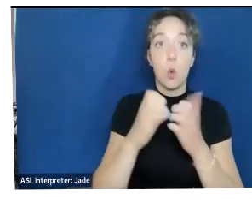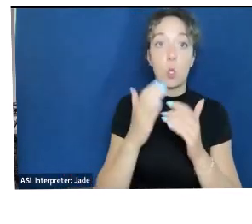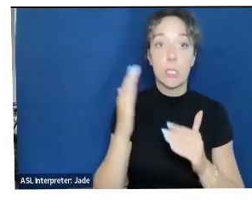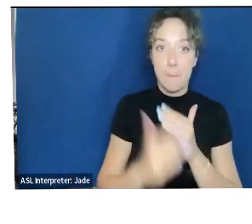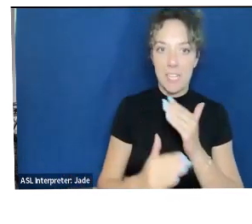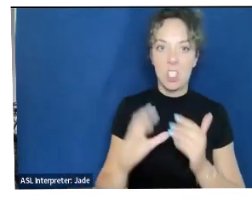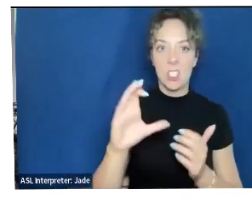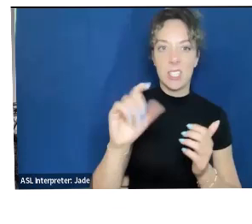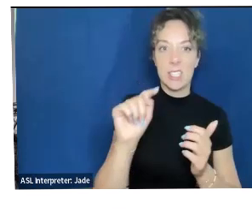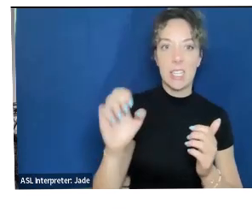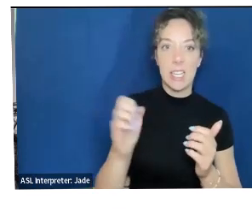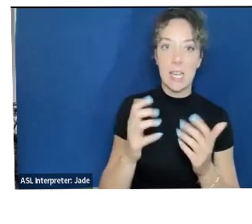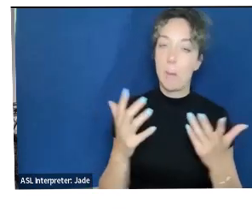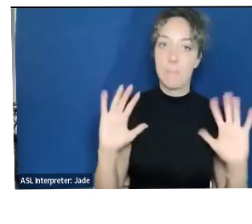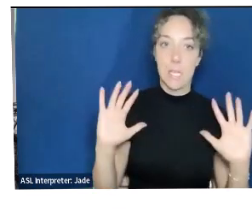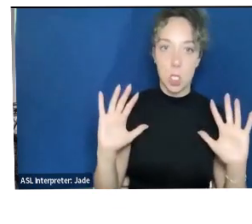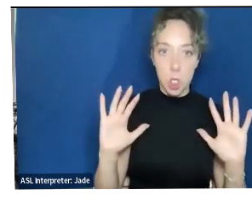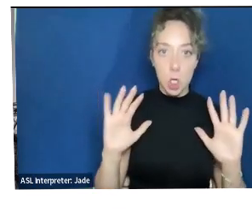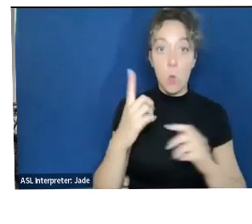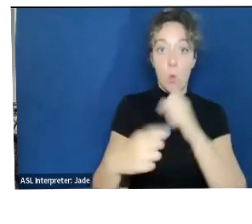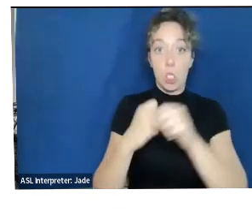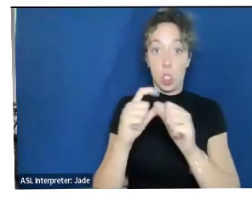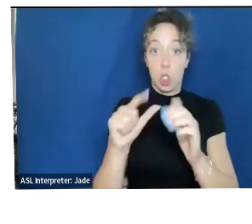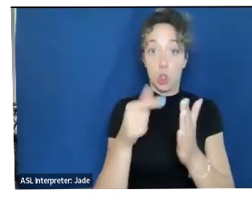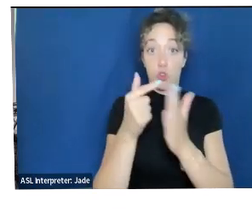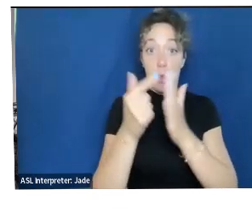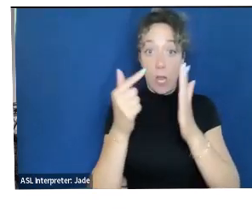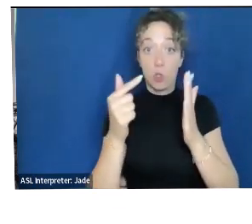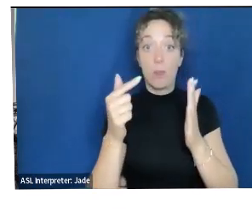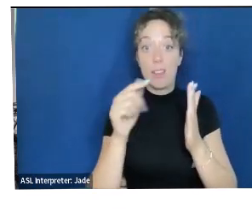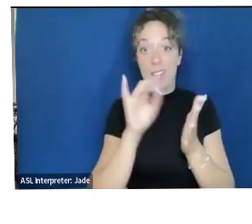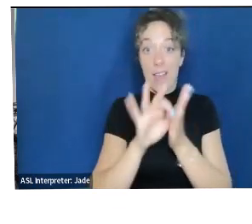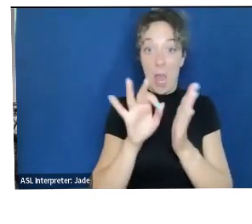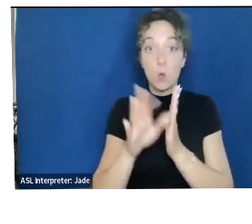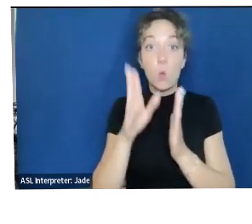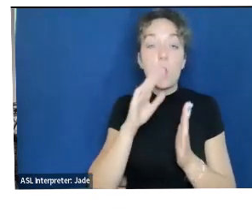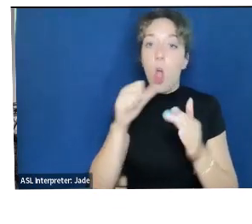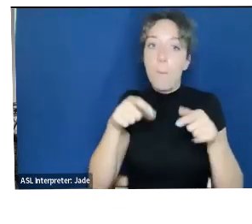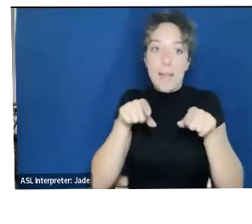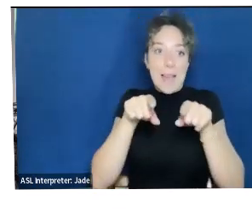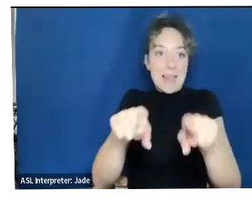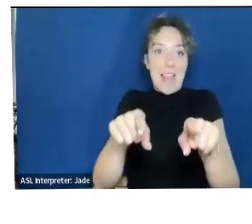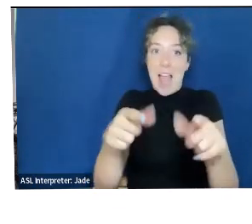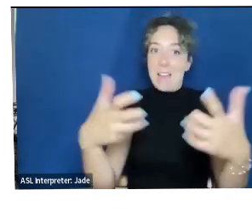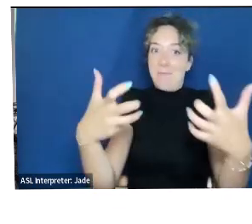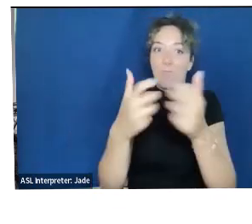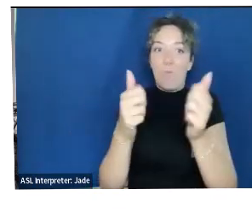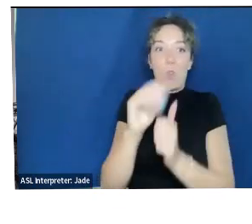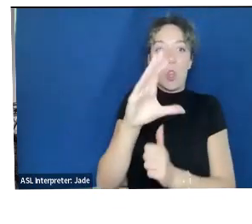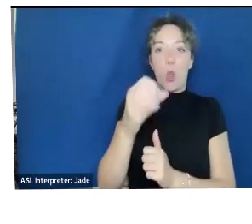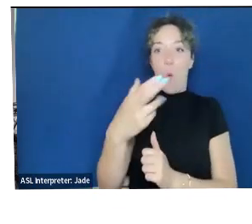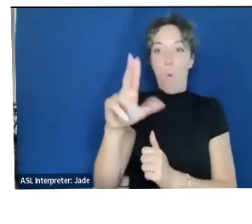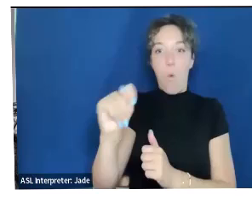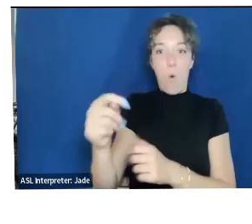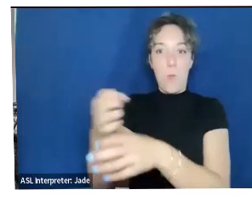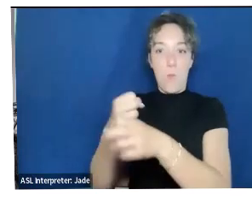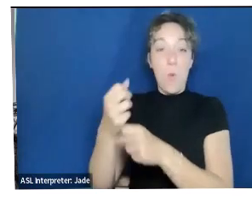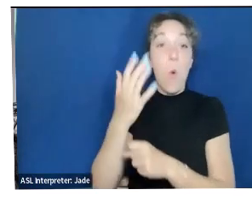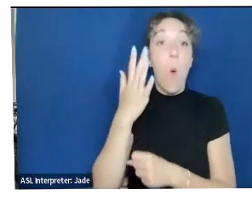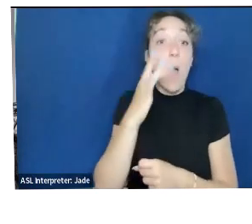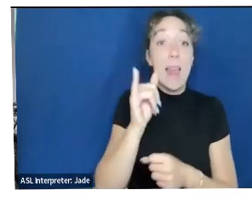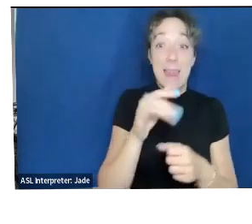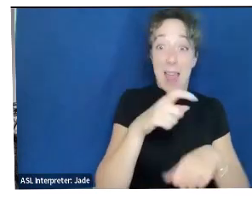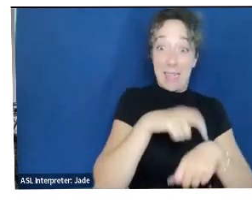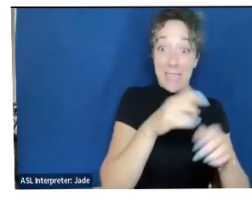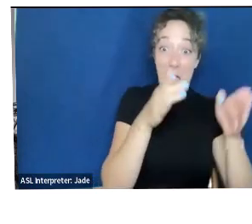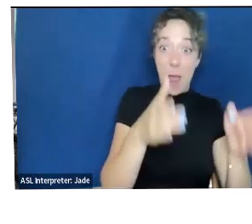will not be aligned with the cohort pool because the EOY amendment window closes on August